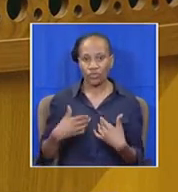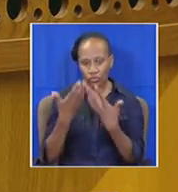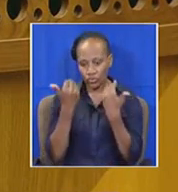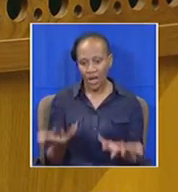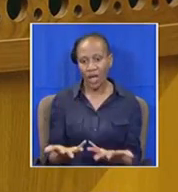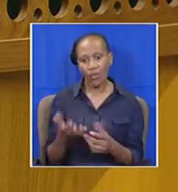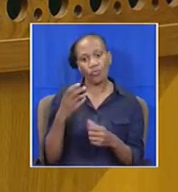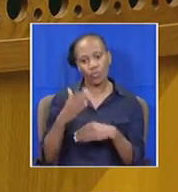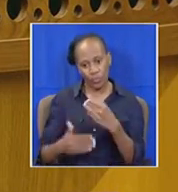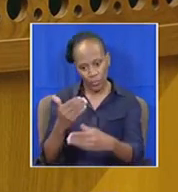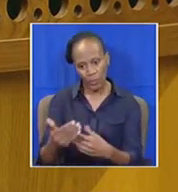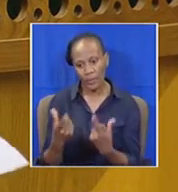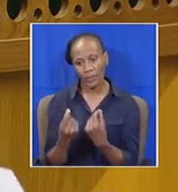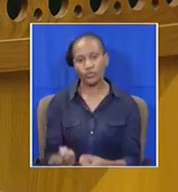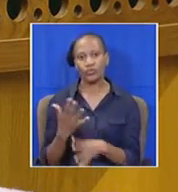lethal force.